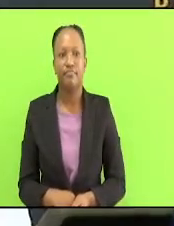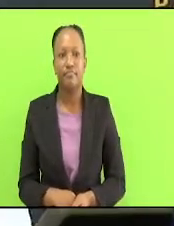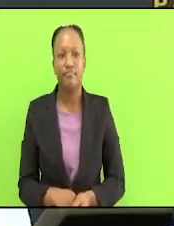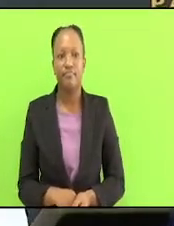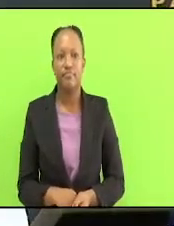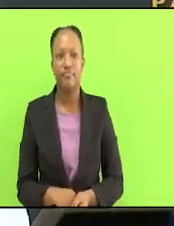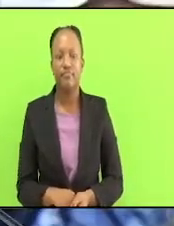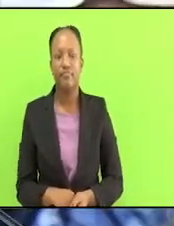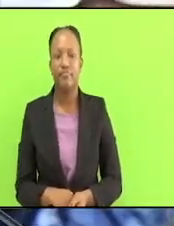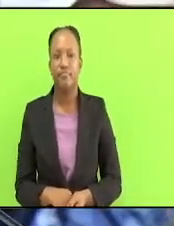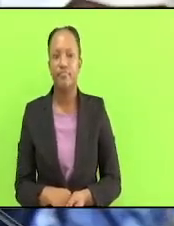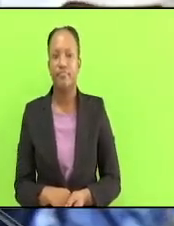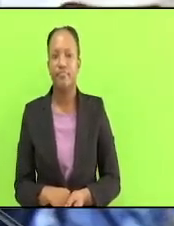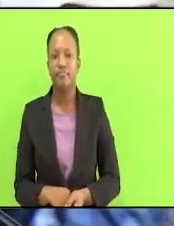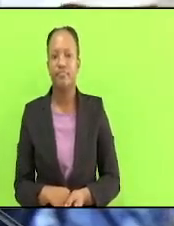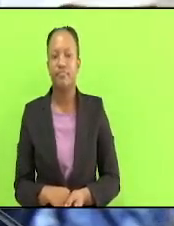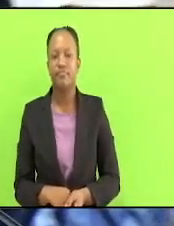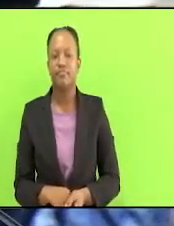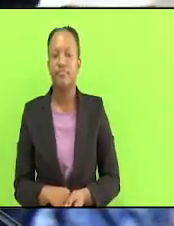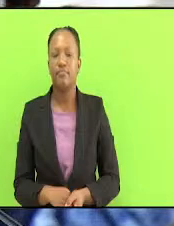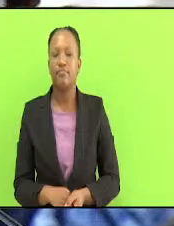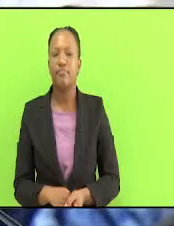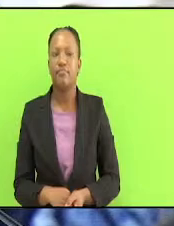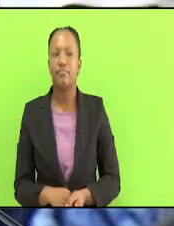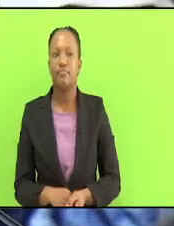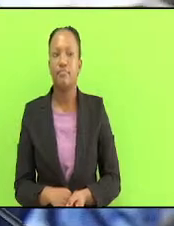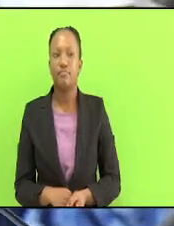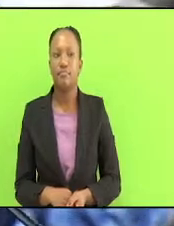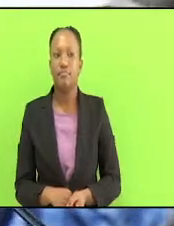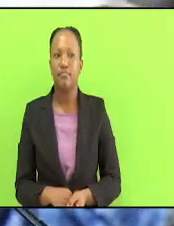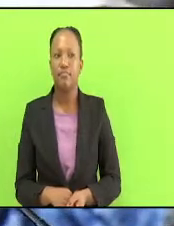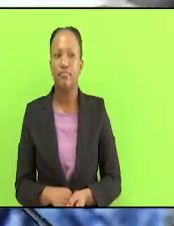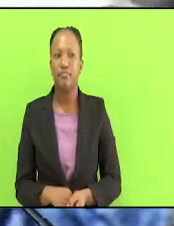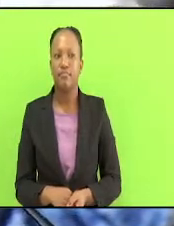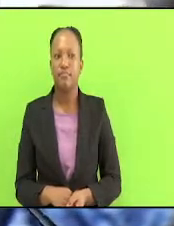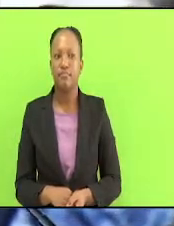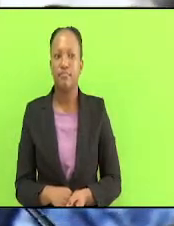Sama thomo ke go dumedisa go tsamaisa tiro ya rona